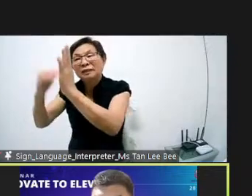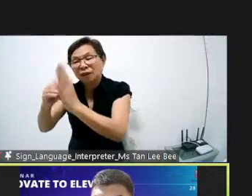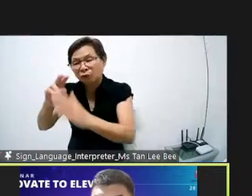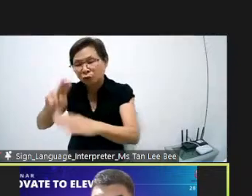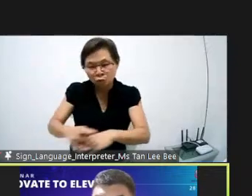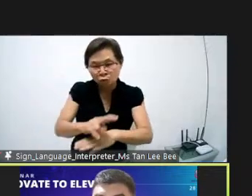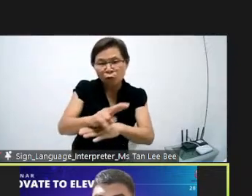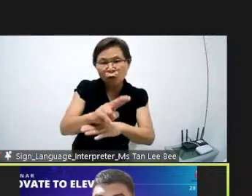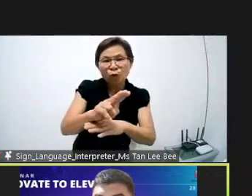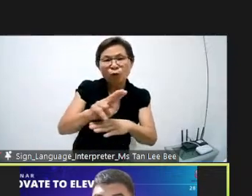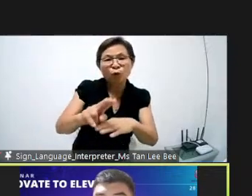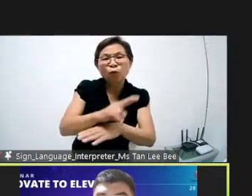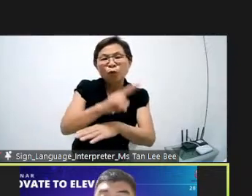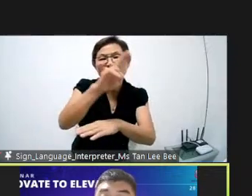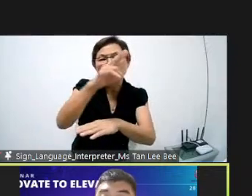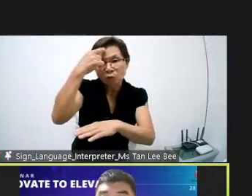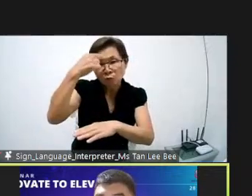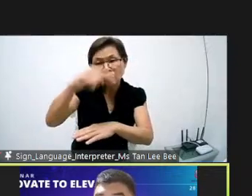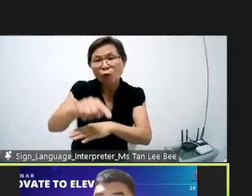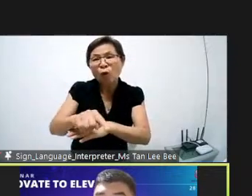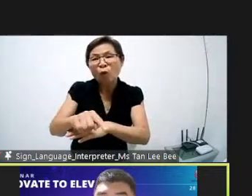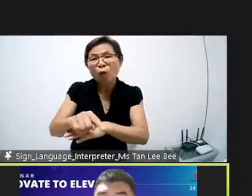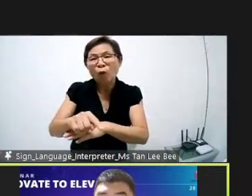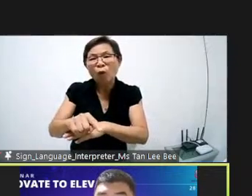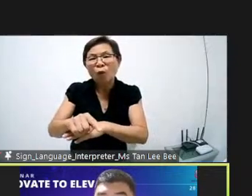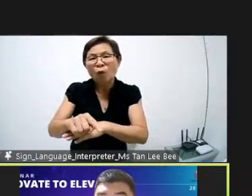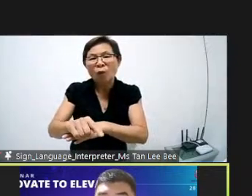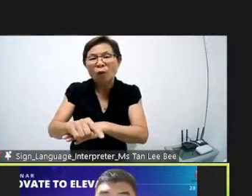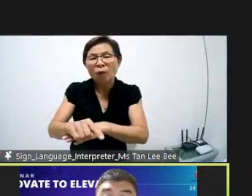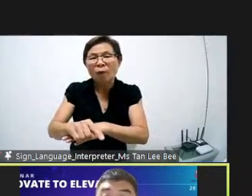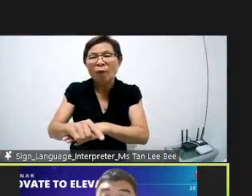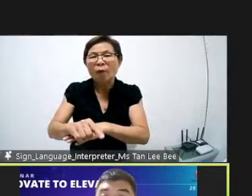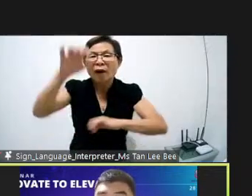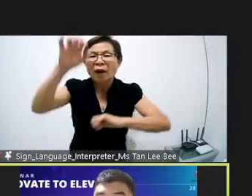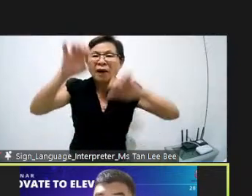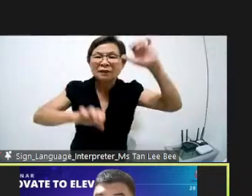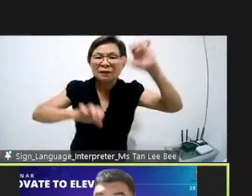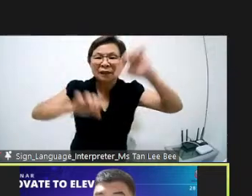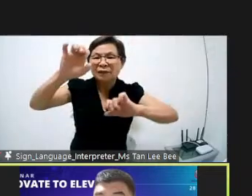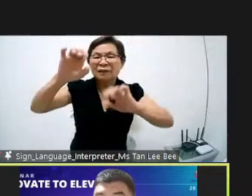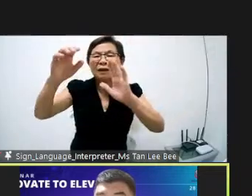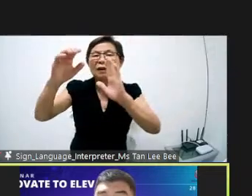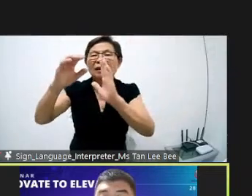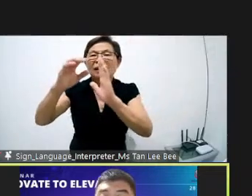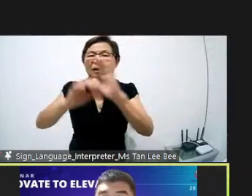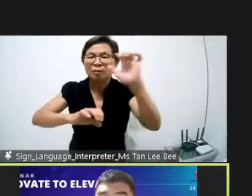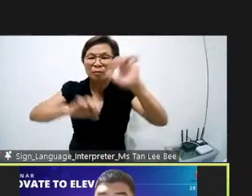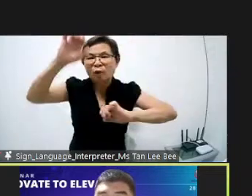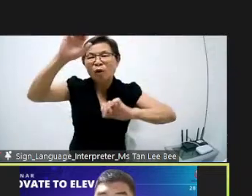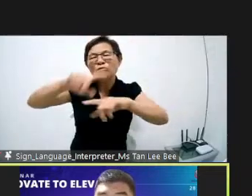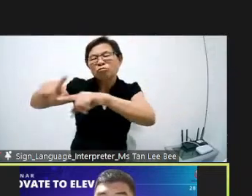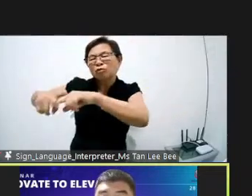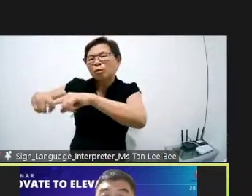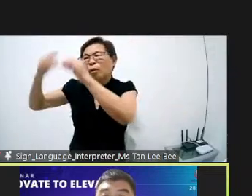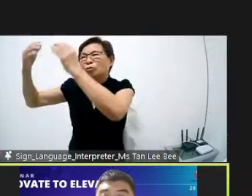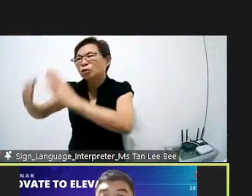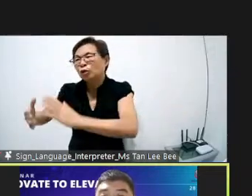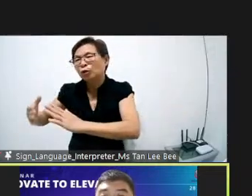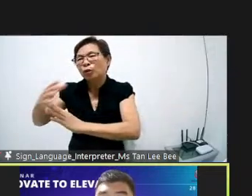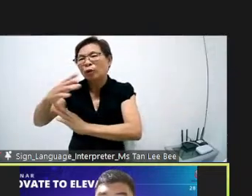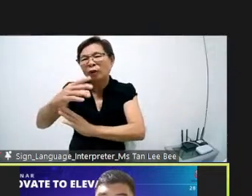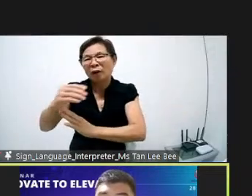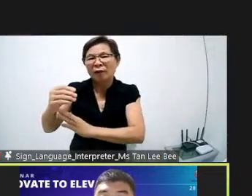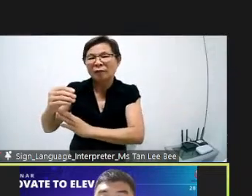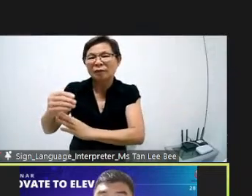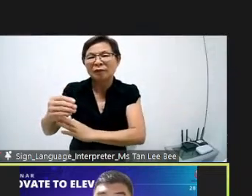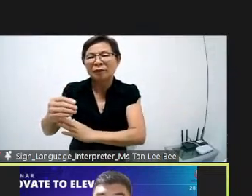a supplementary tool for pre-assessment and assessment part of the lesson, depending on the preference of the teacher and other learning facilitators